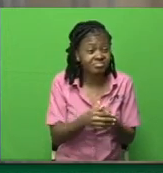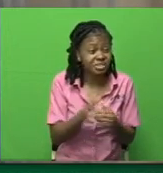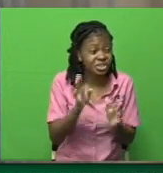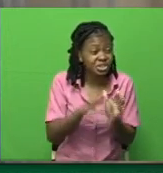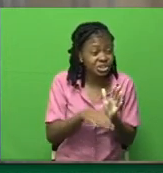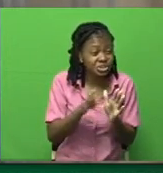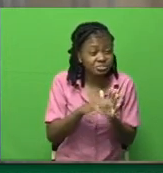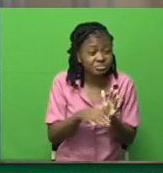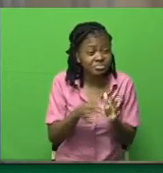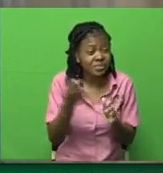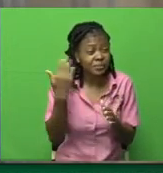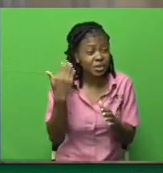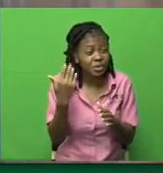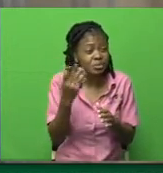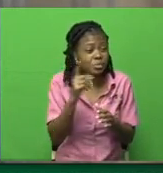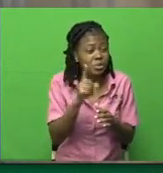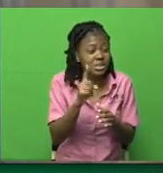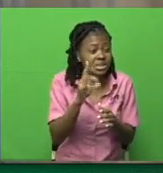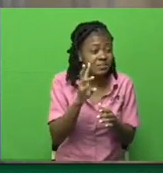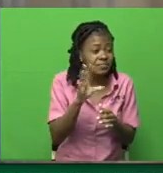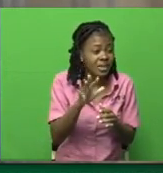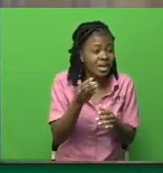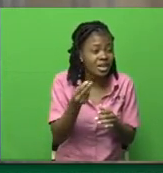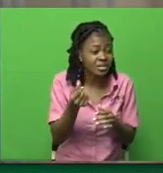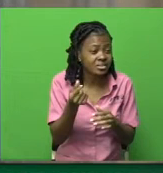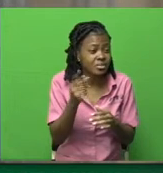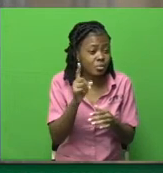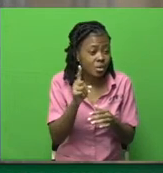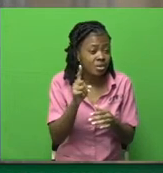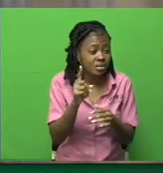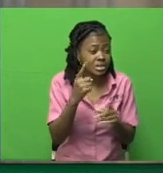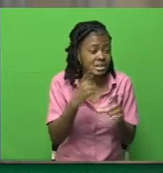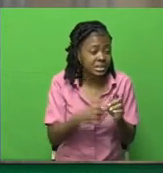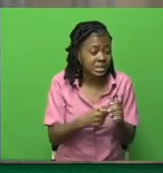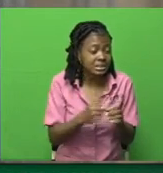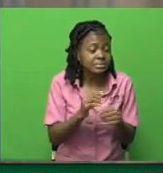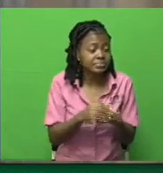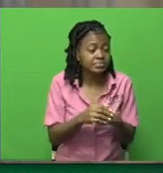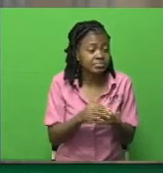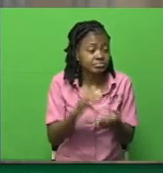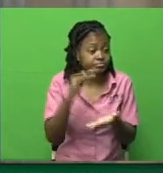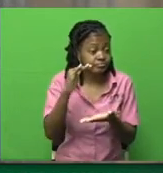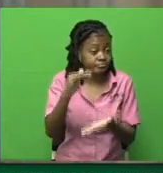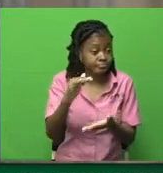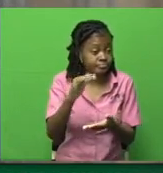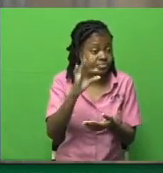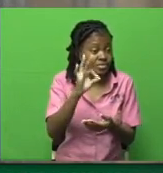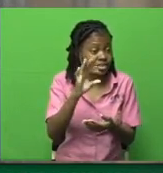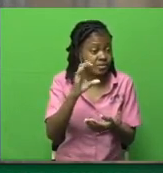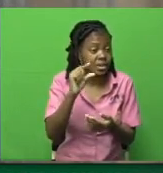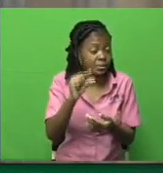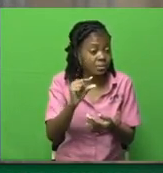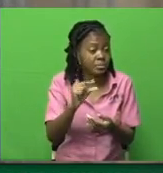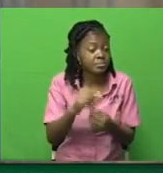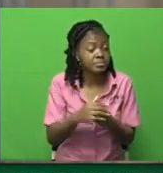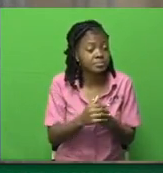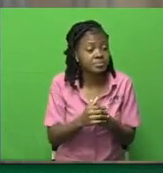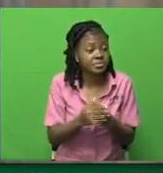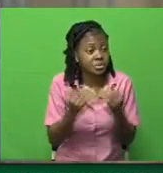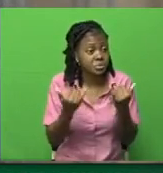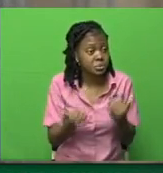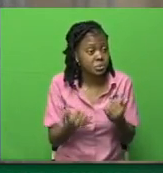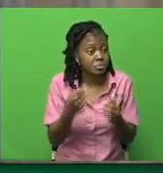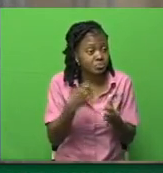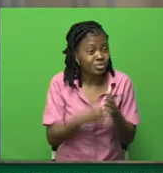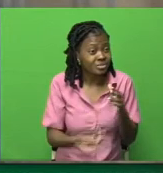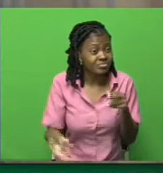priced at 165.41 for a 900 gram package no that has jumped